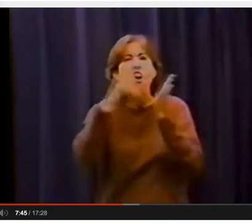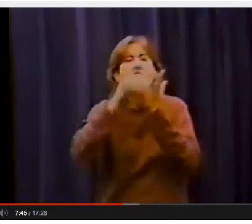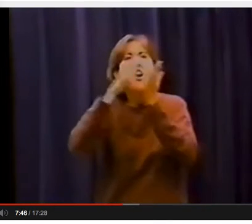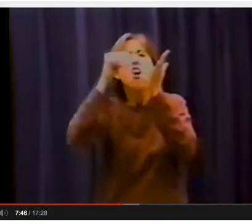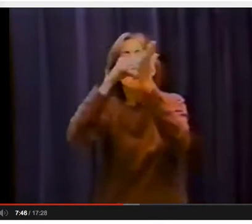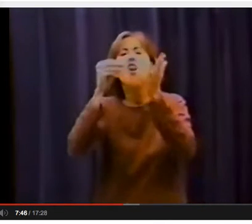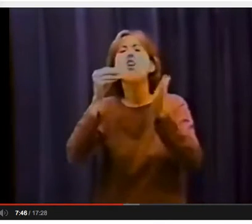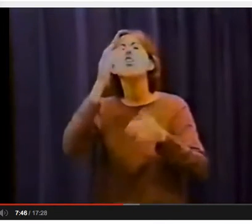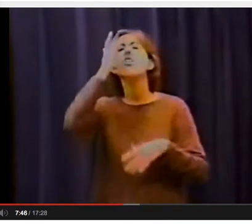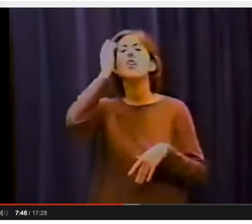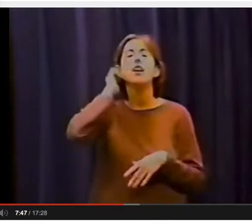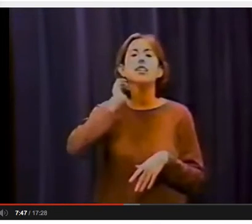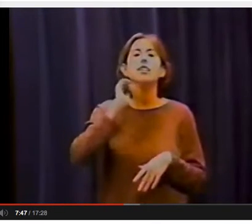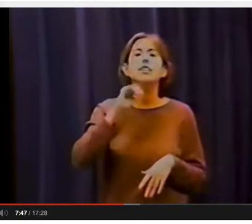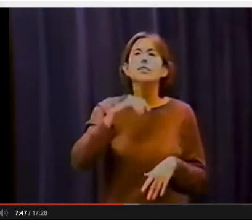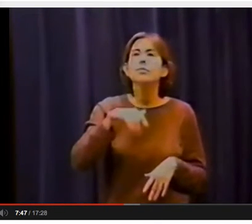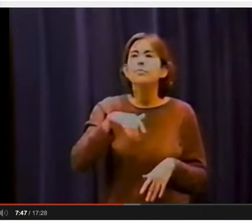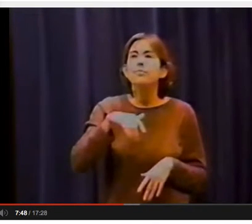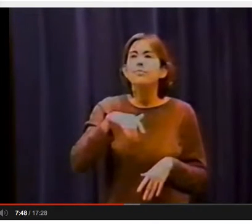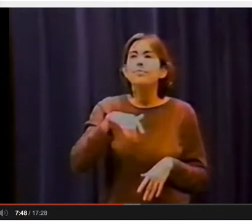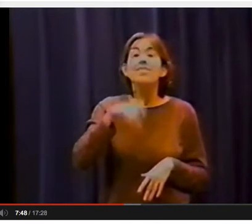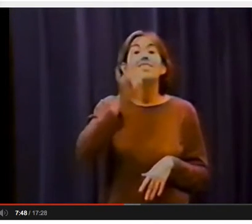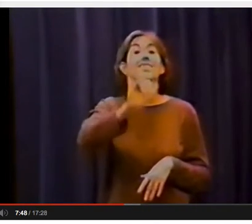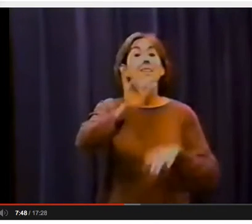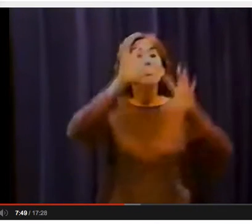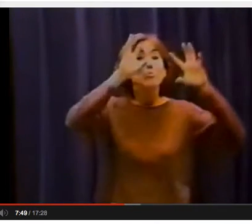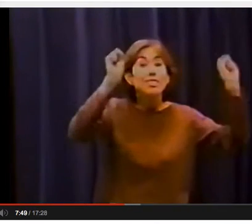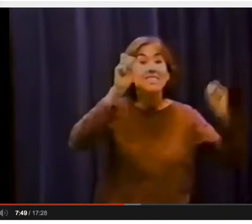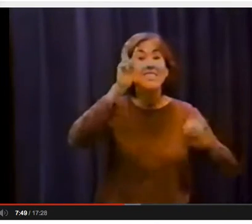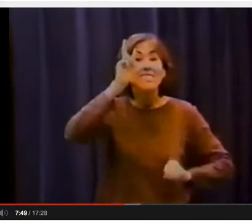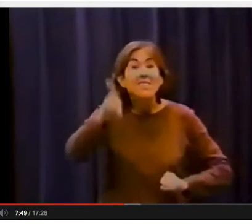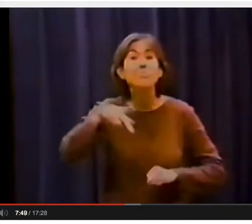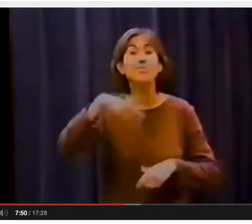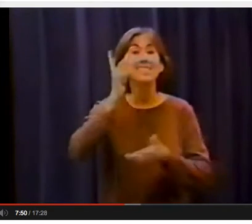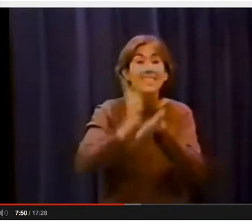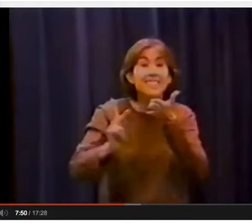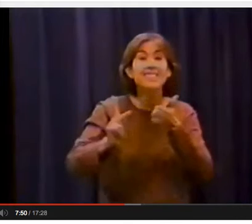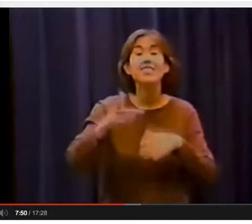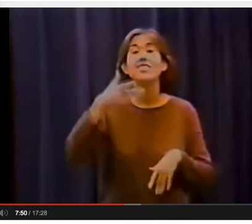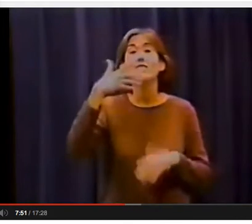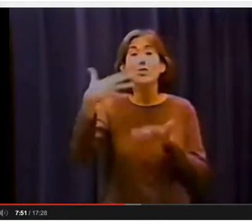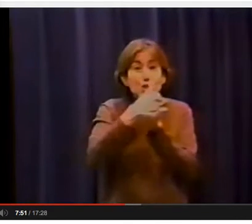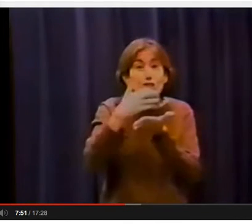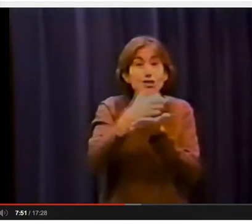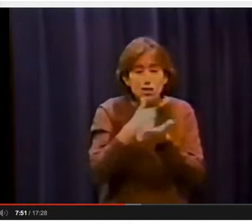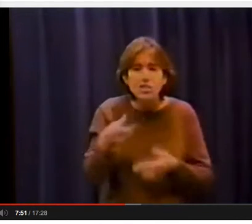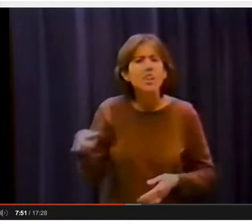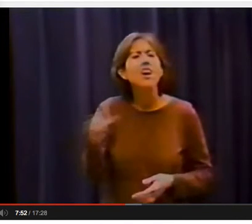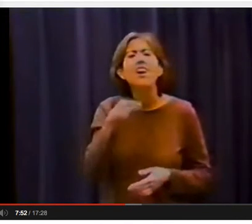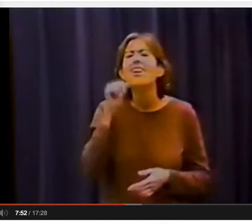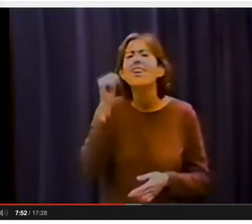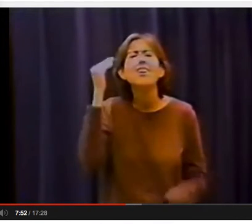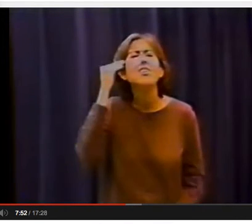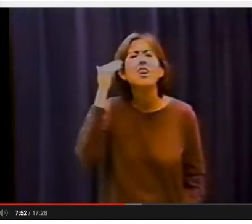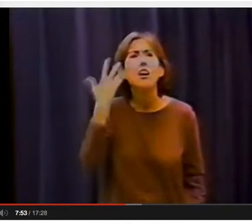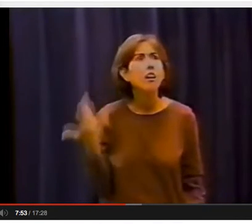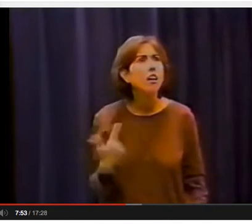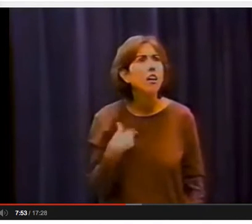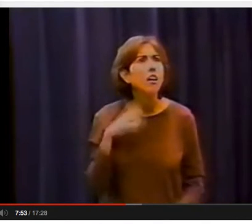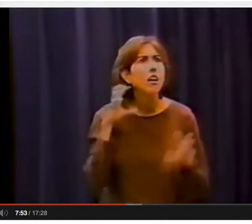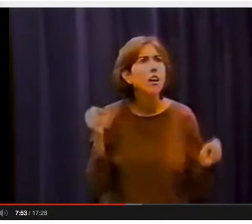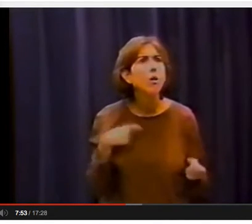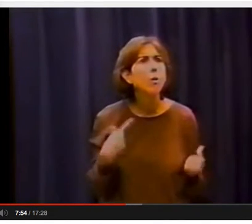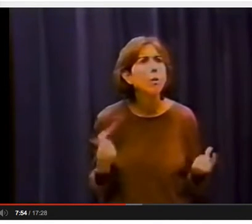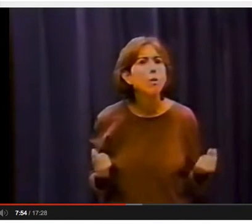A lot of kids didn't understand that that's how the meeting works or that's how voting works. So they learn a lot. You know how there's a